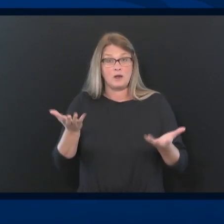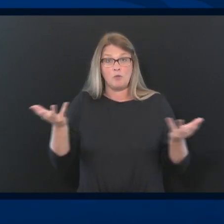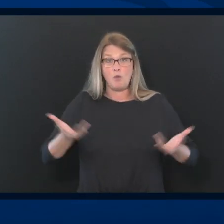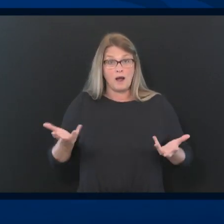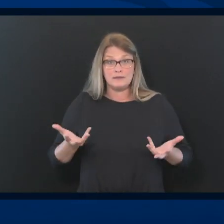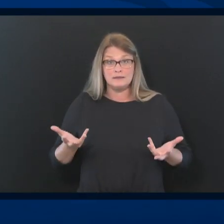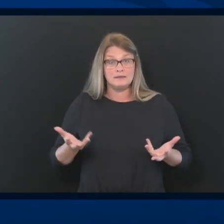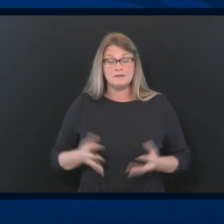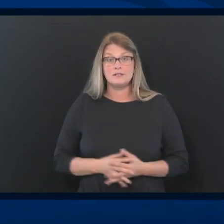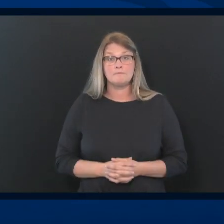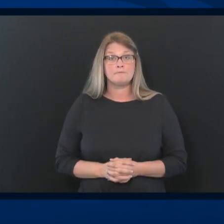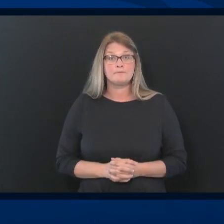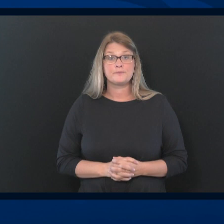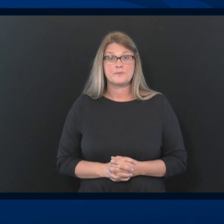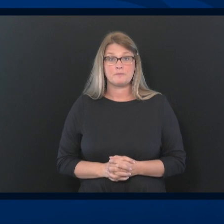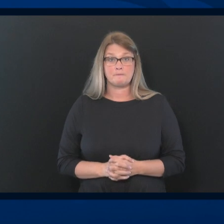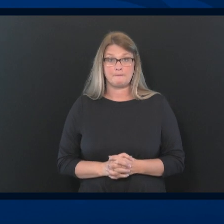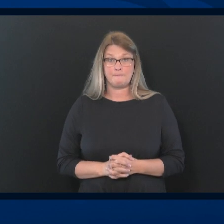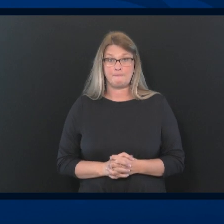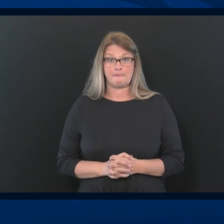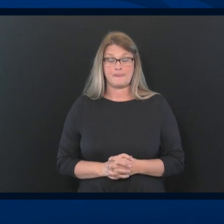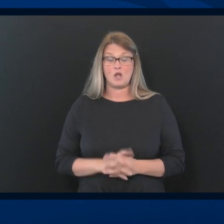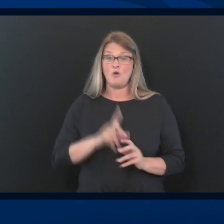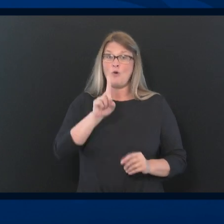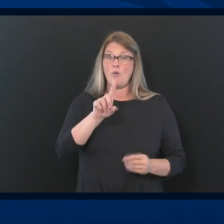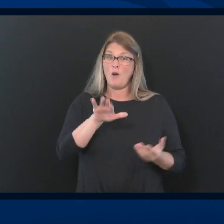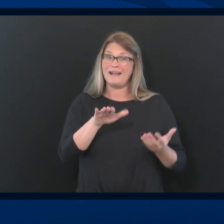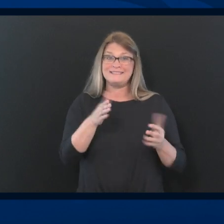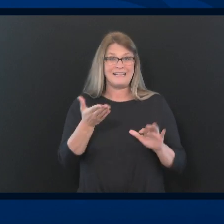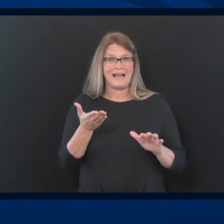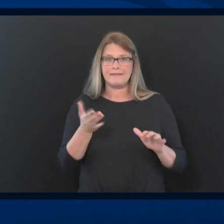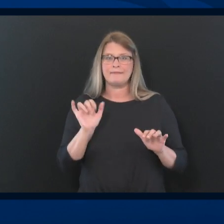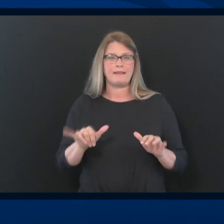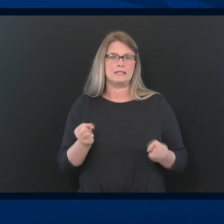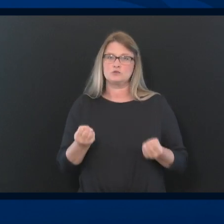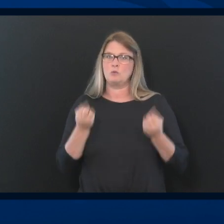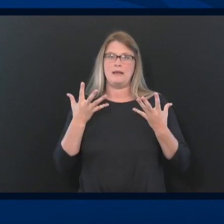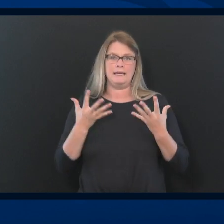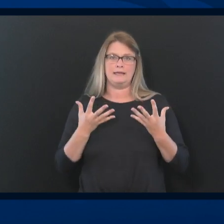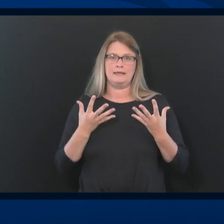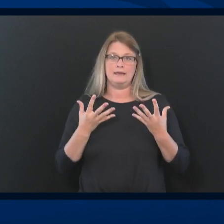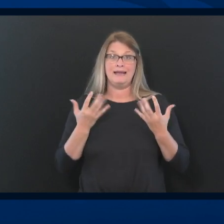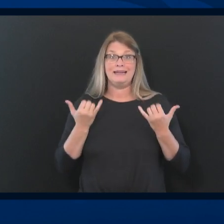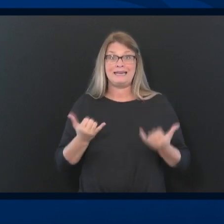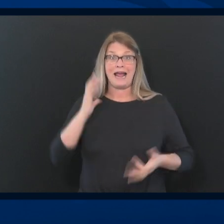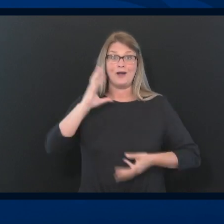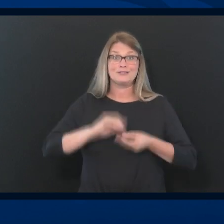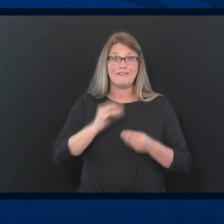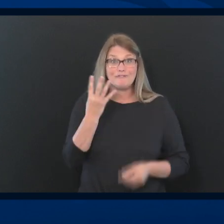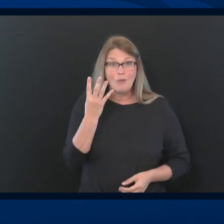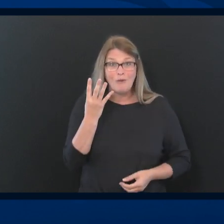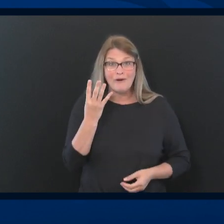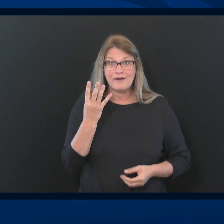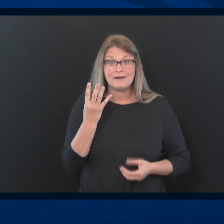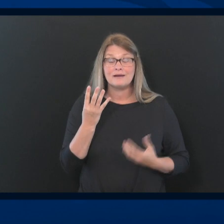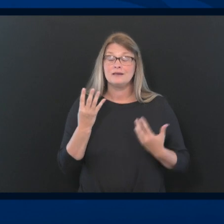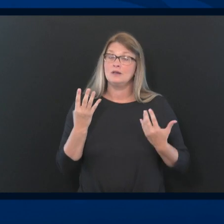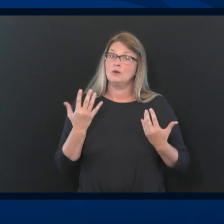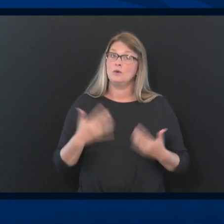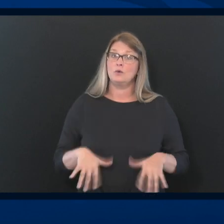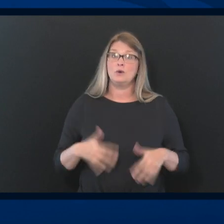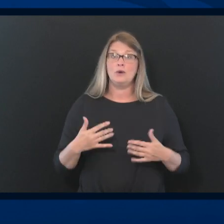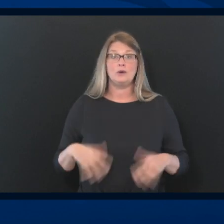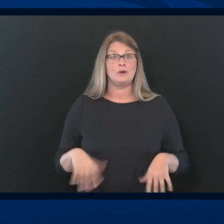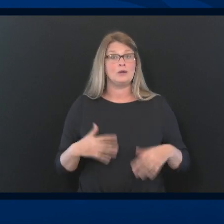is one death is too many, and we have 4 now, and we don't want